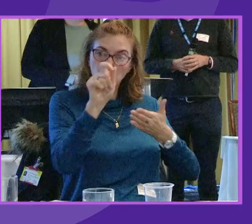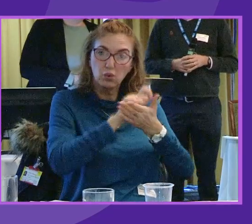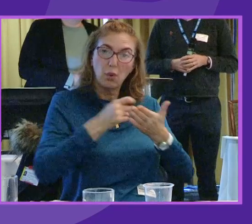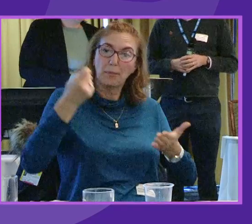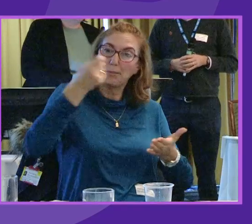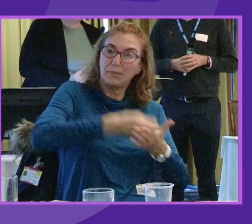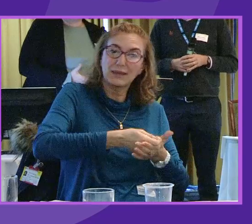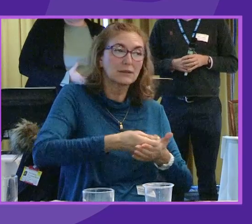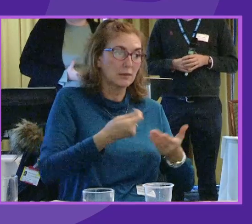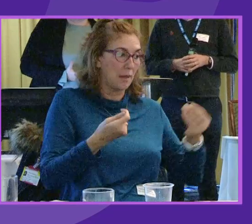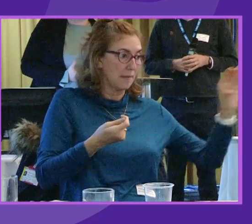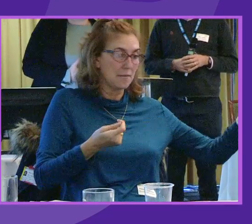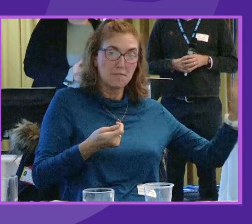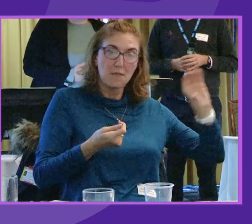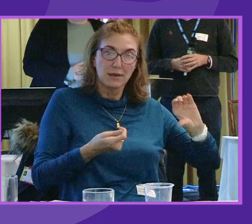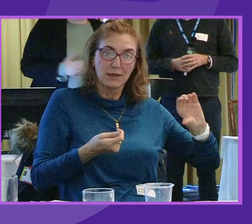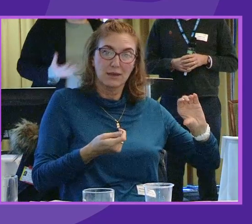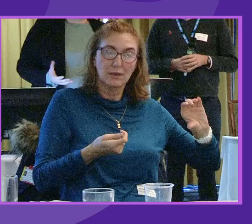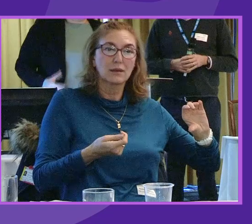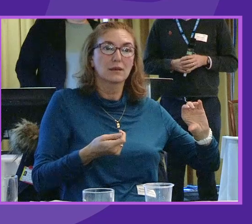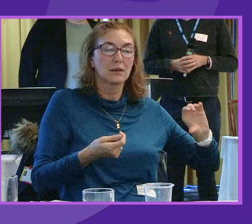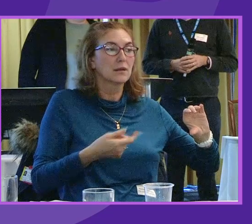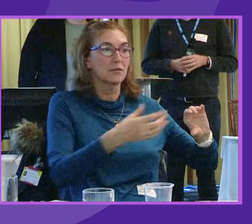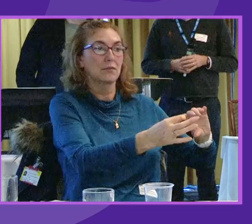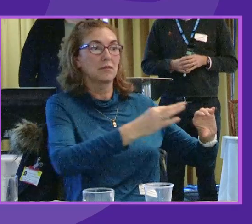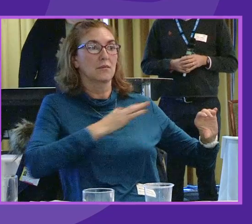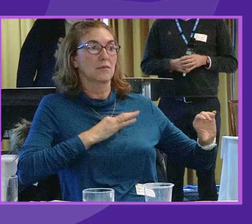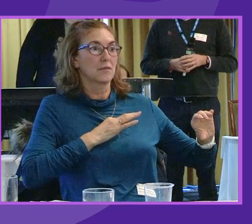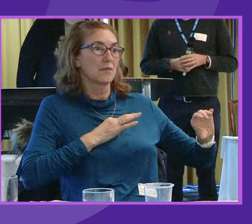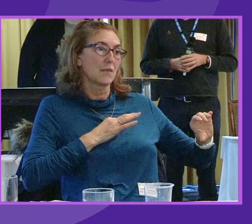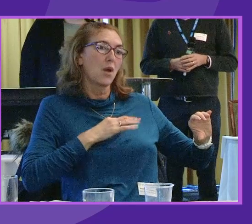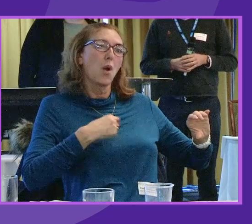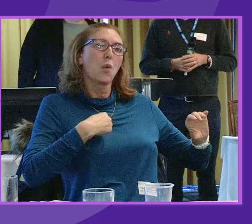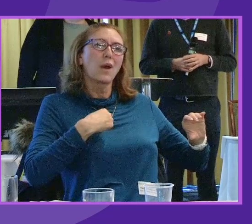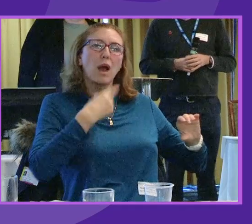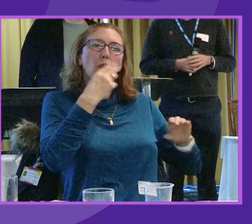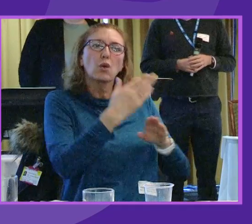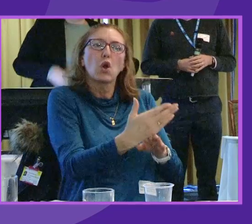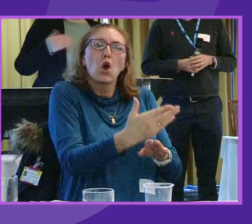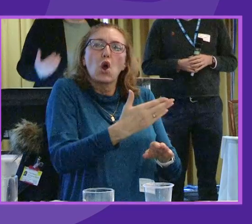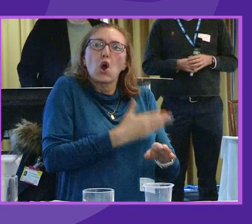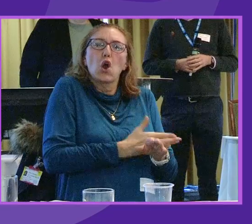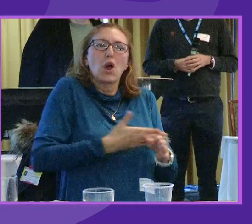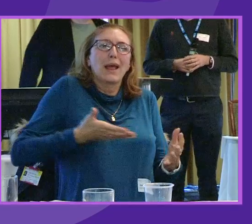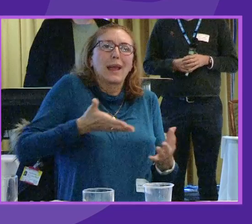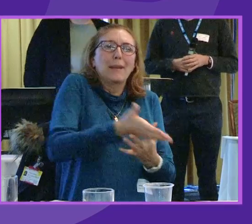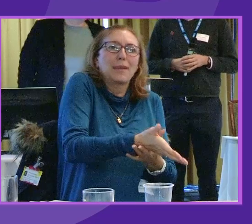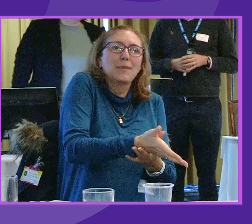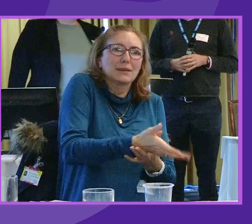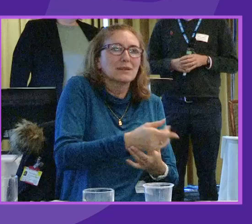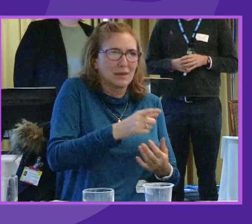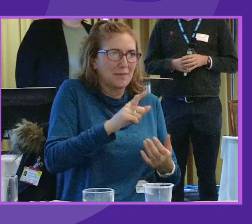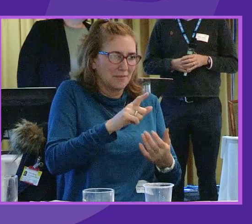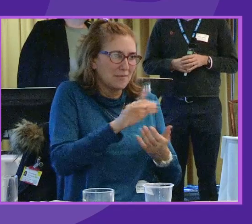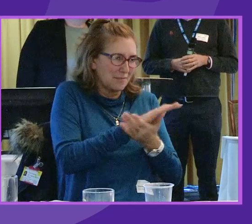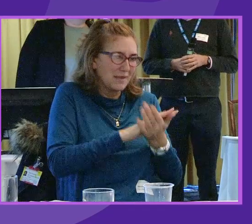saying, can you write a bid for this money to be an early implementer site? And I guess for some of you in the room, we are an early implementer, which